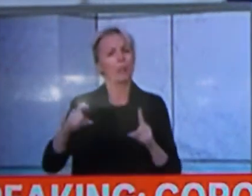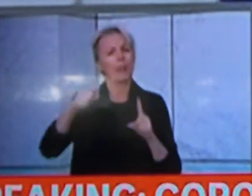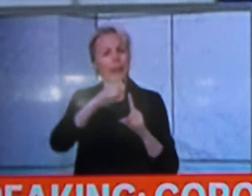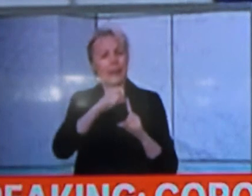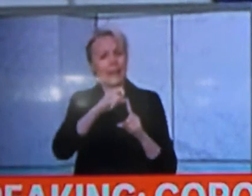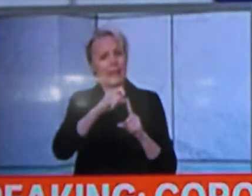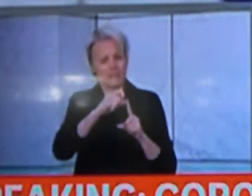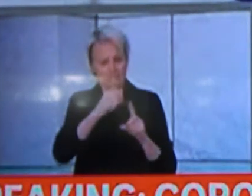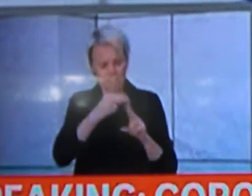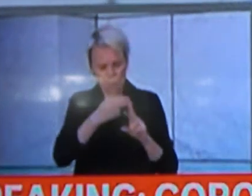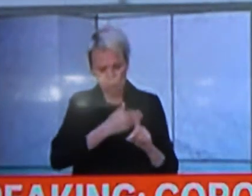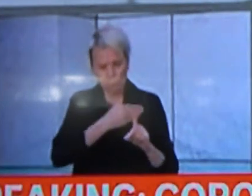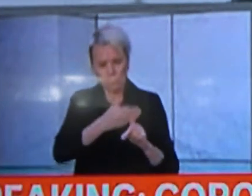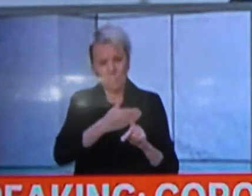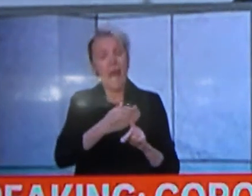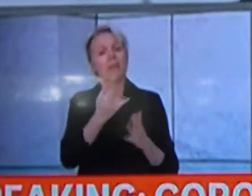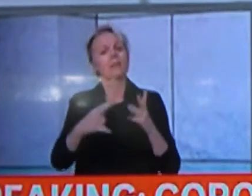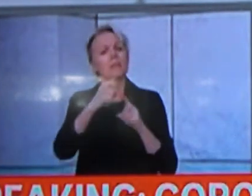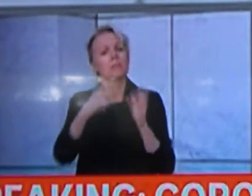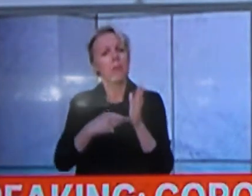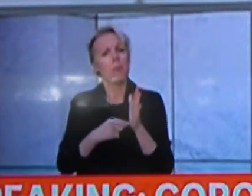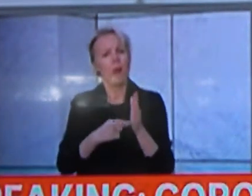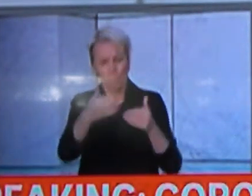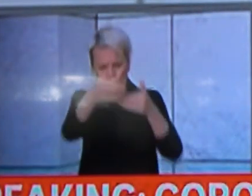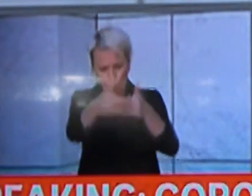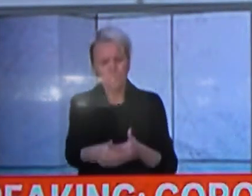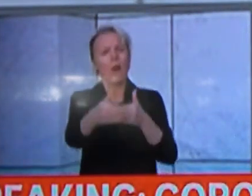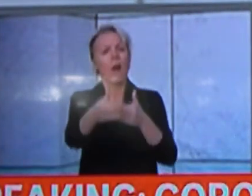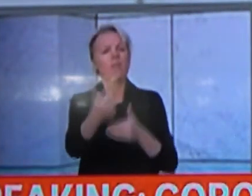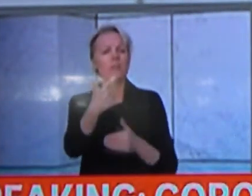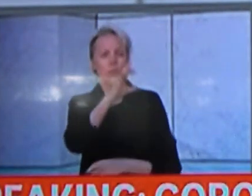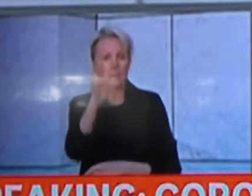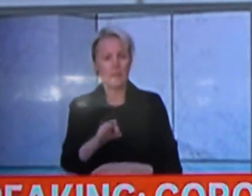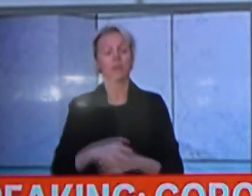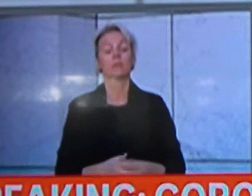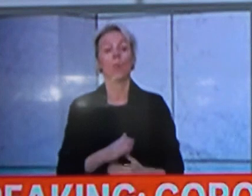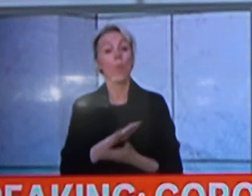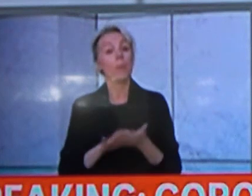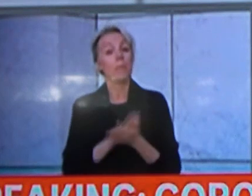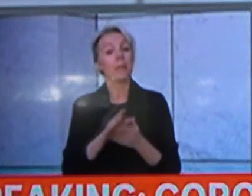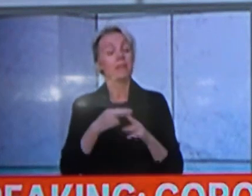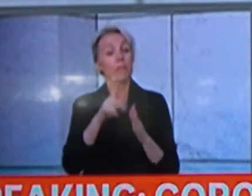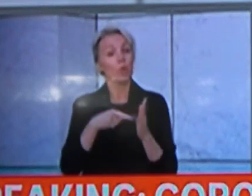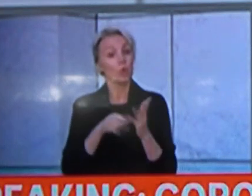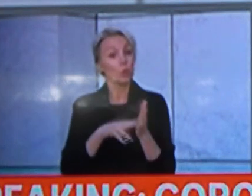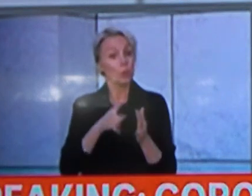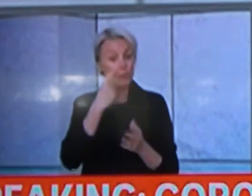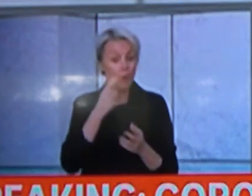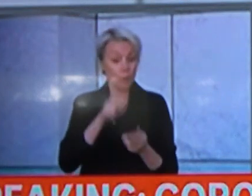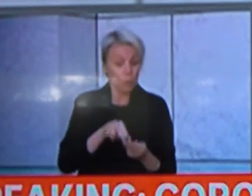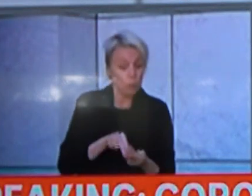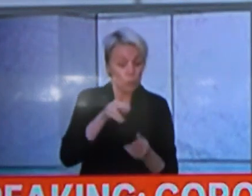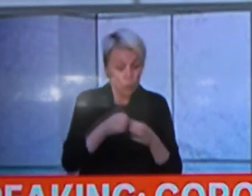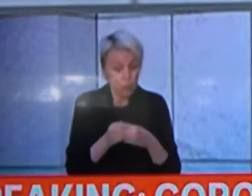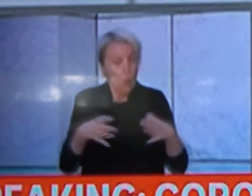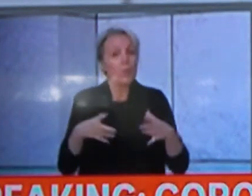of GDP in the September quarter. What that could mean for growth in the June quarter is about 2.75%, and what it could mean